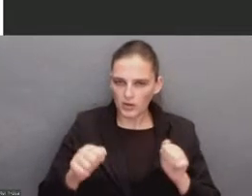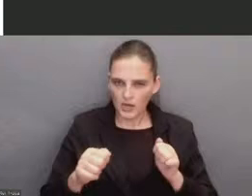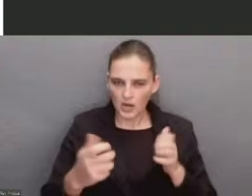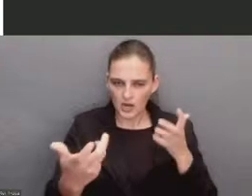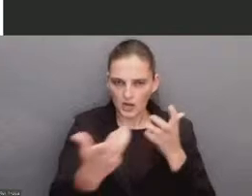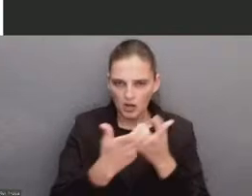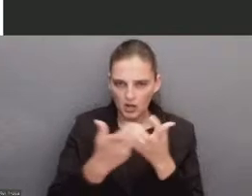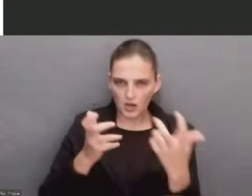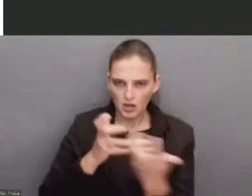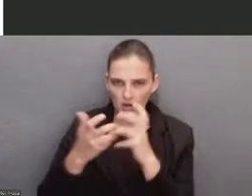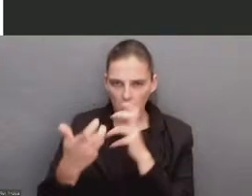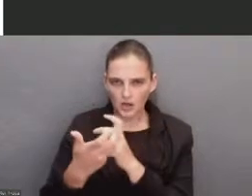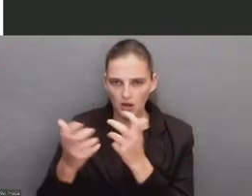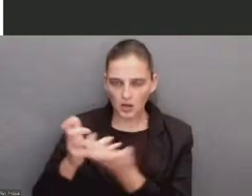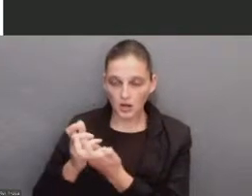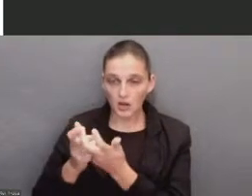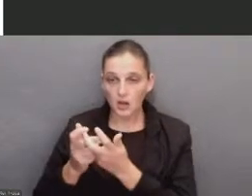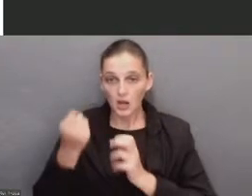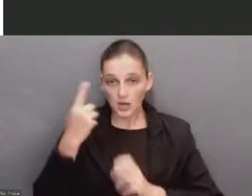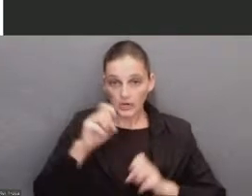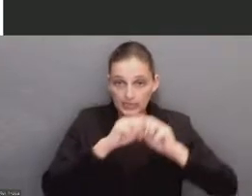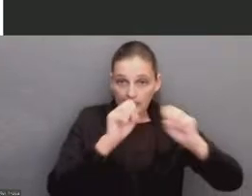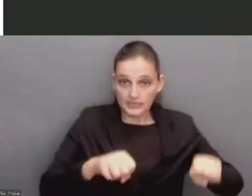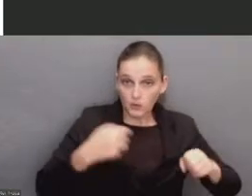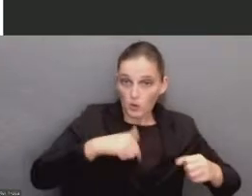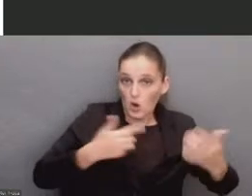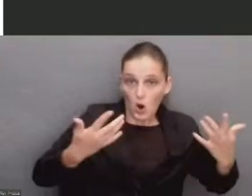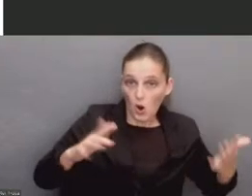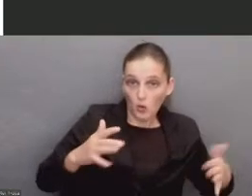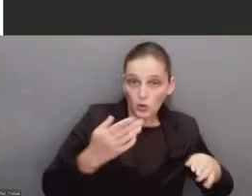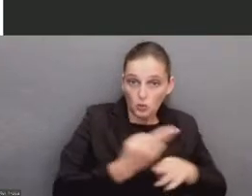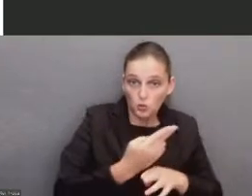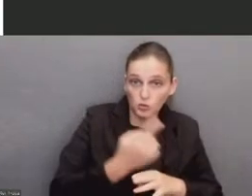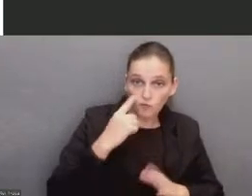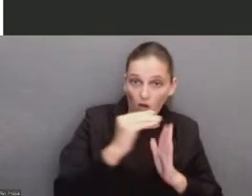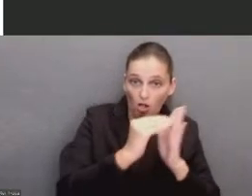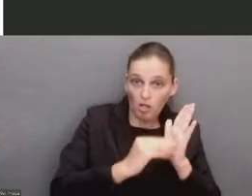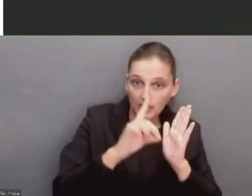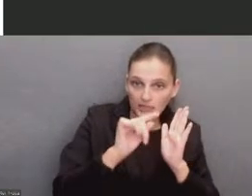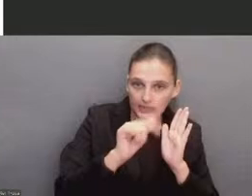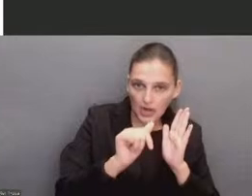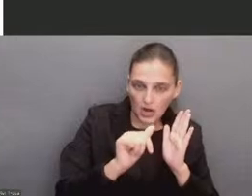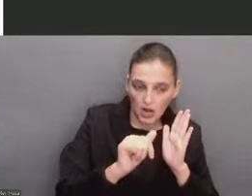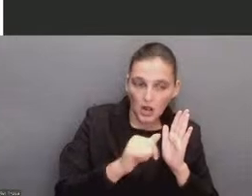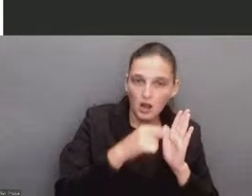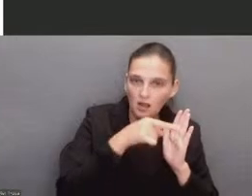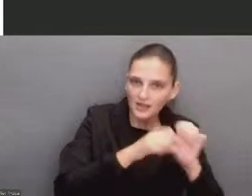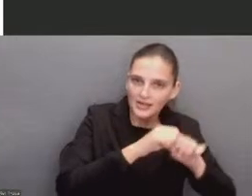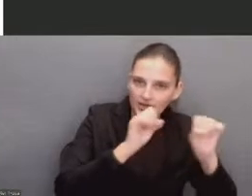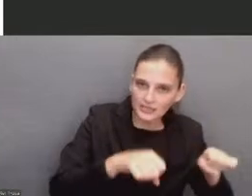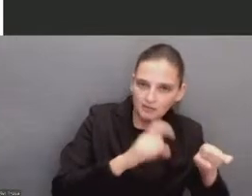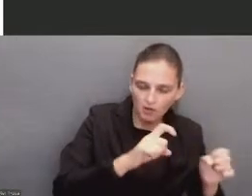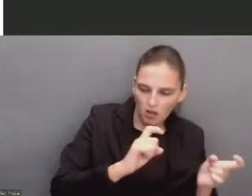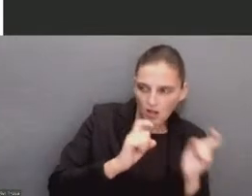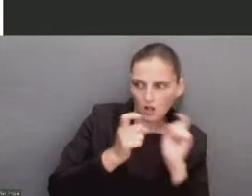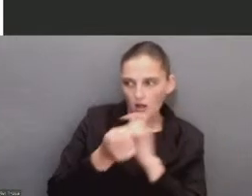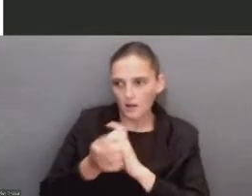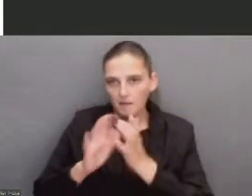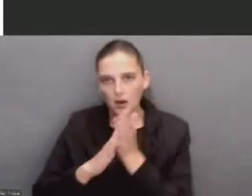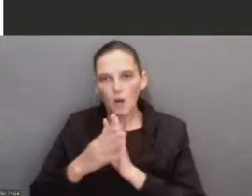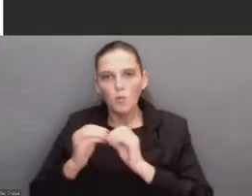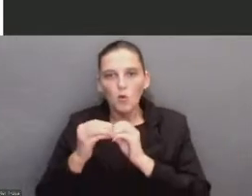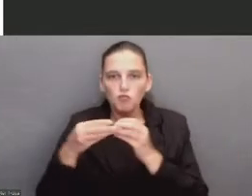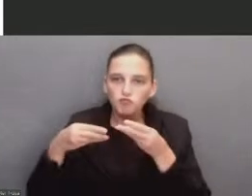existing systems that are already being used to report data to create a more streamlined, real-time as much as possible,